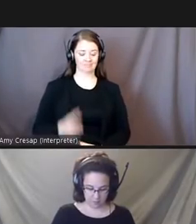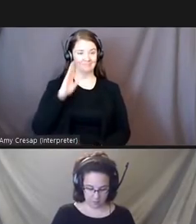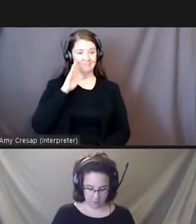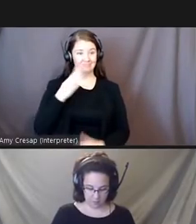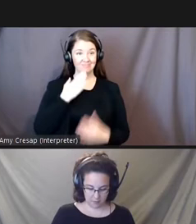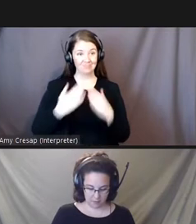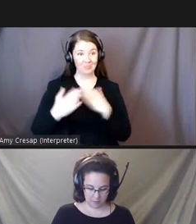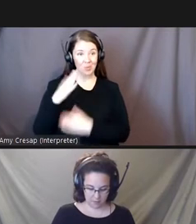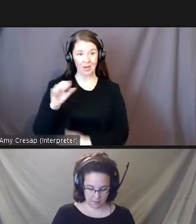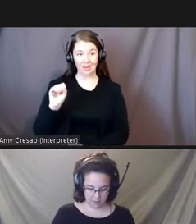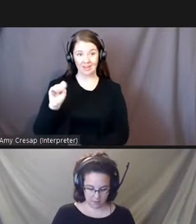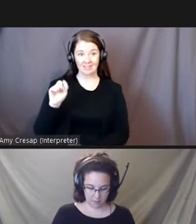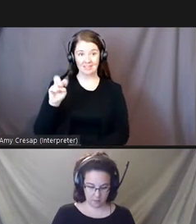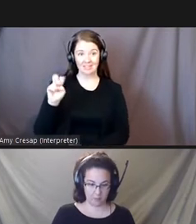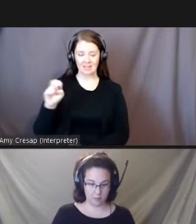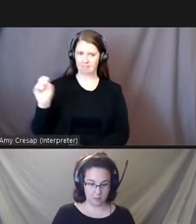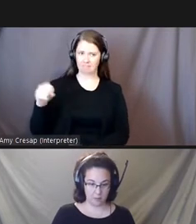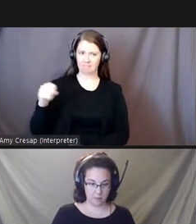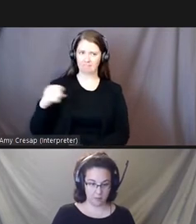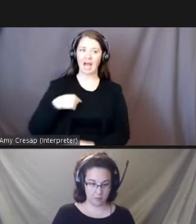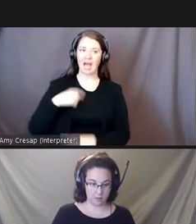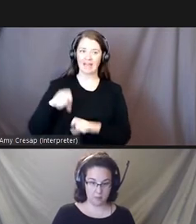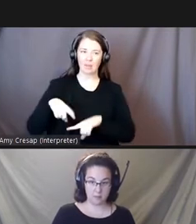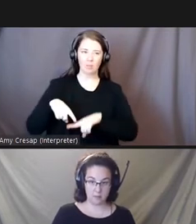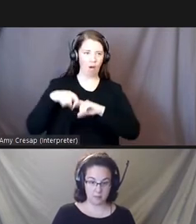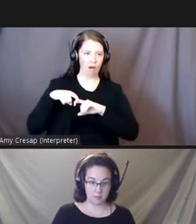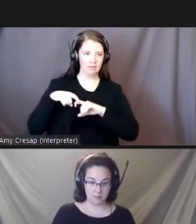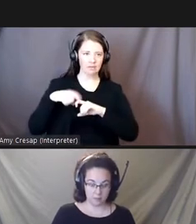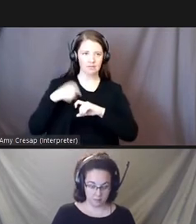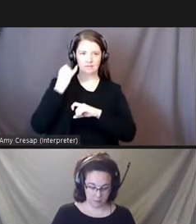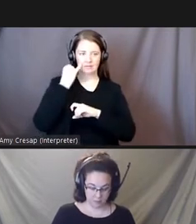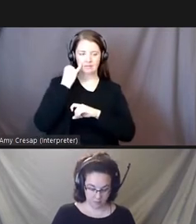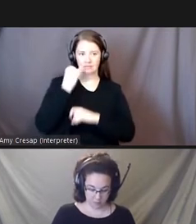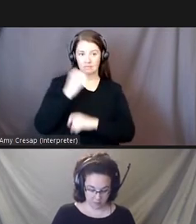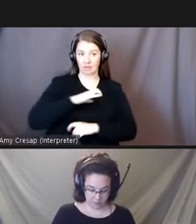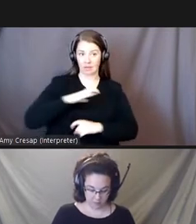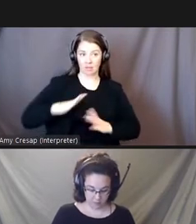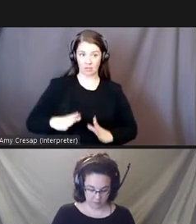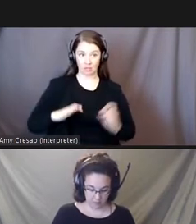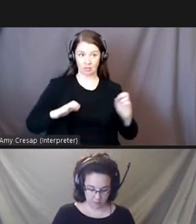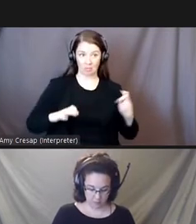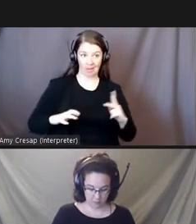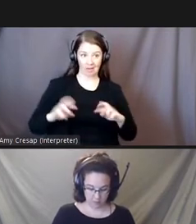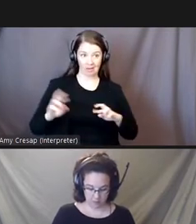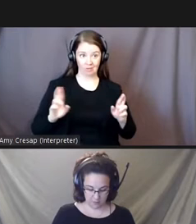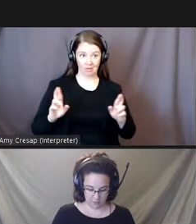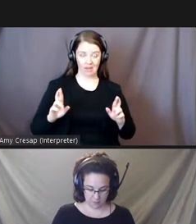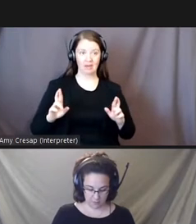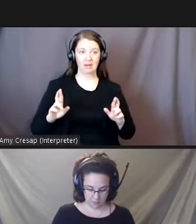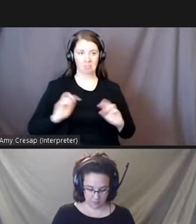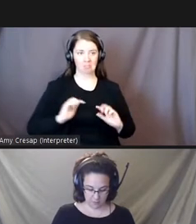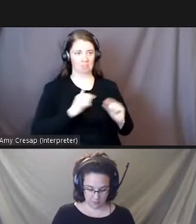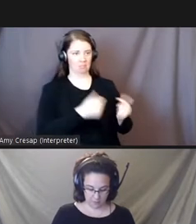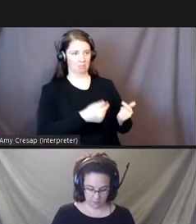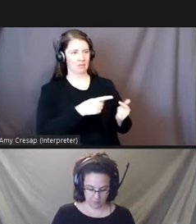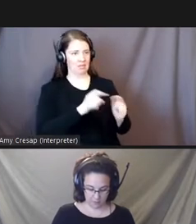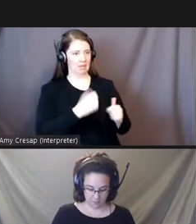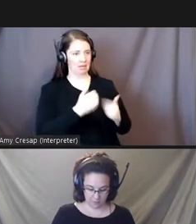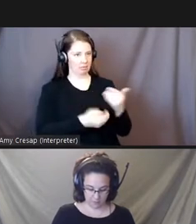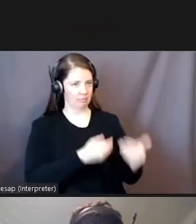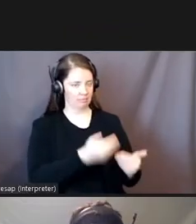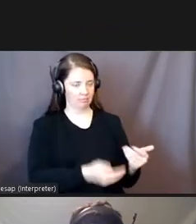Hi, good morning, Steve. Yes, and I'll just pause if the commissioner comes back on and let him proceed, if that's